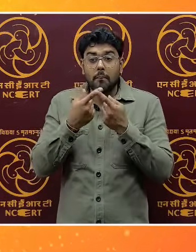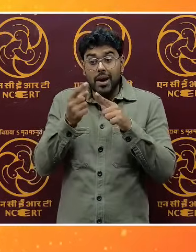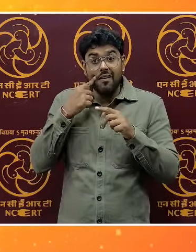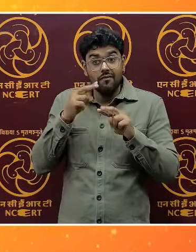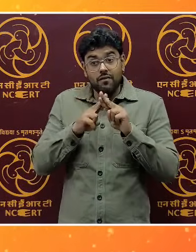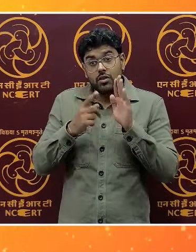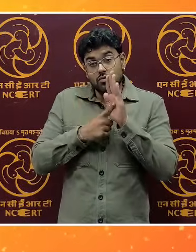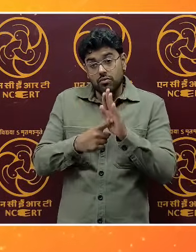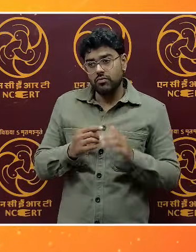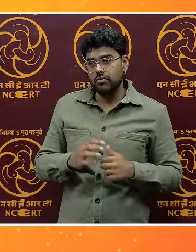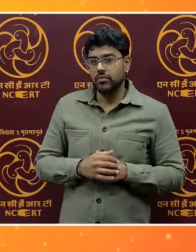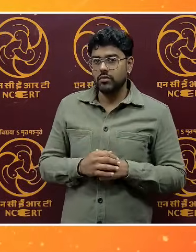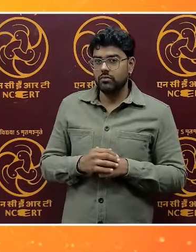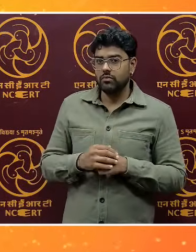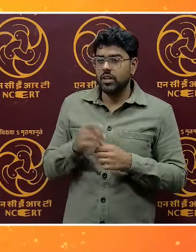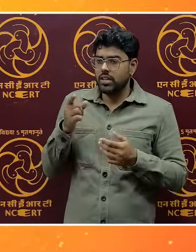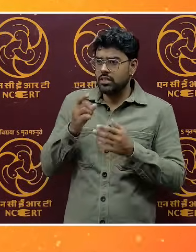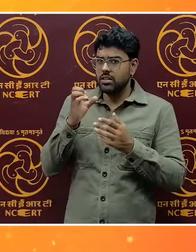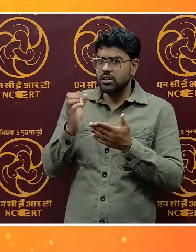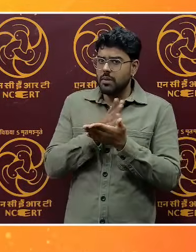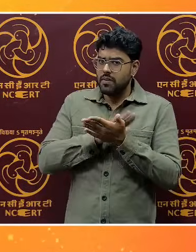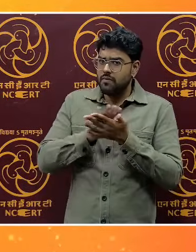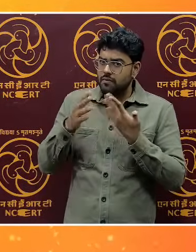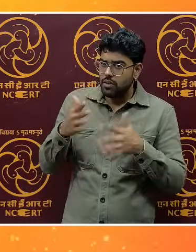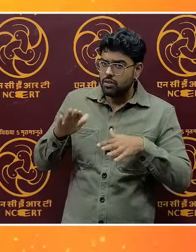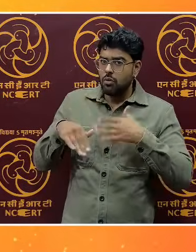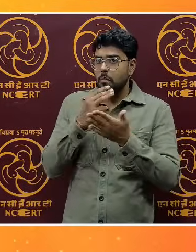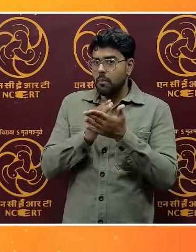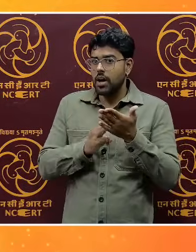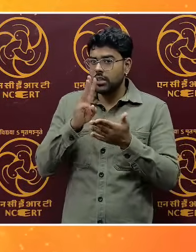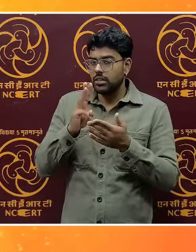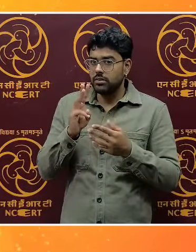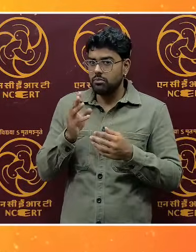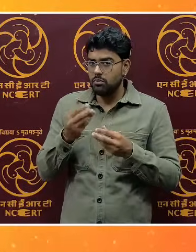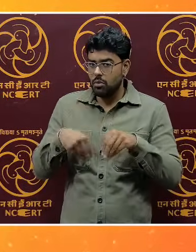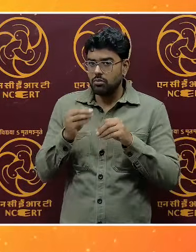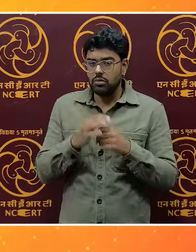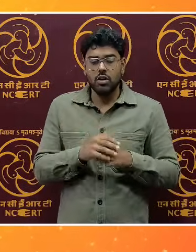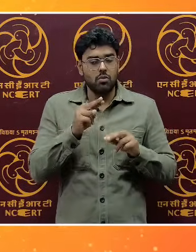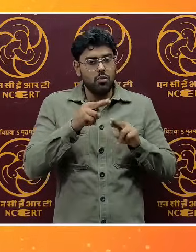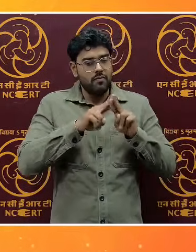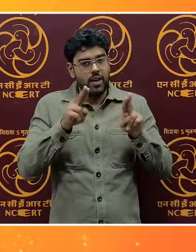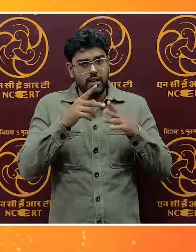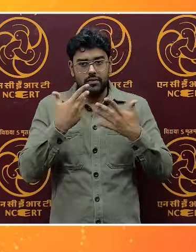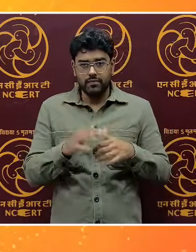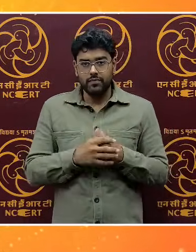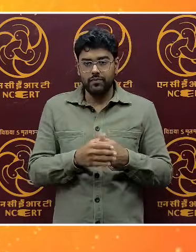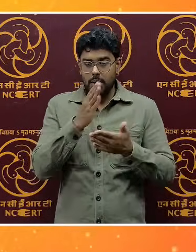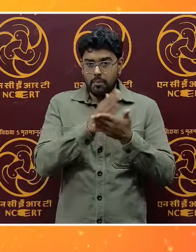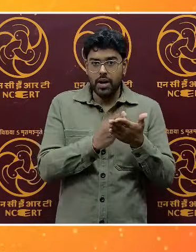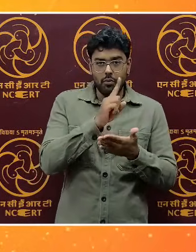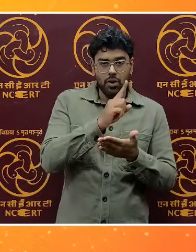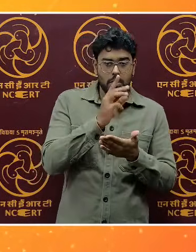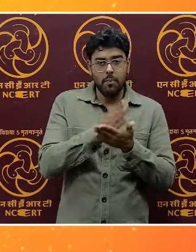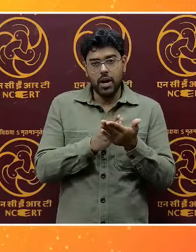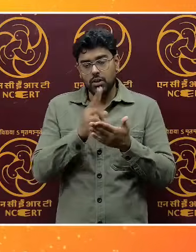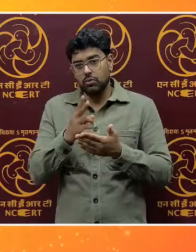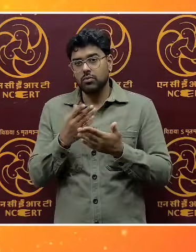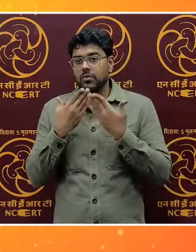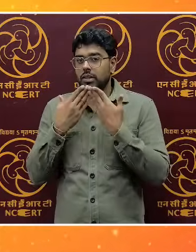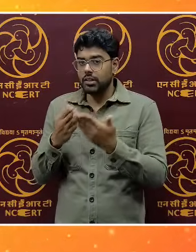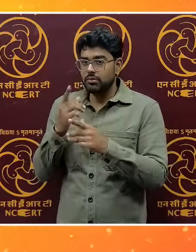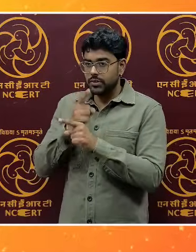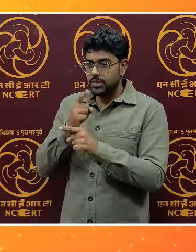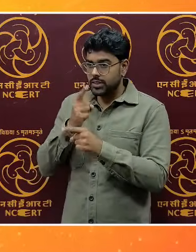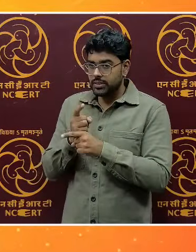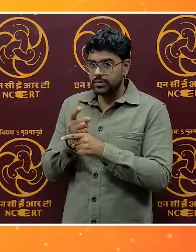chapter finished, or you Yes, will be coming yes. up with third part as well? This is the Okay, end so of the this is the chapter. final chapter containing 2 parts, and for both the parts I must thank my expert.